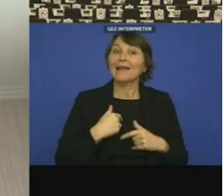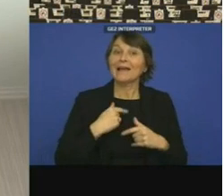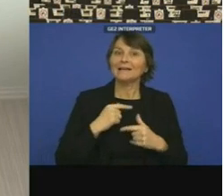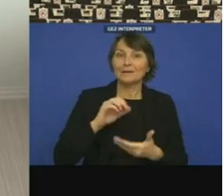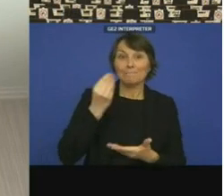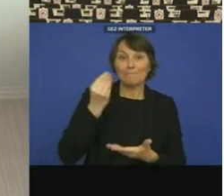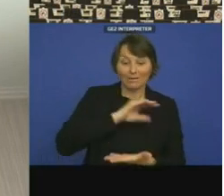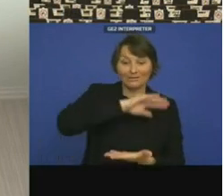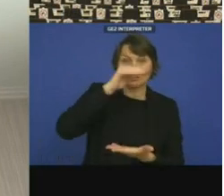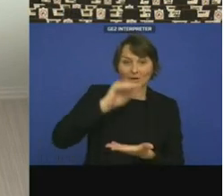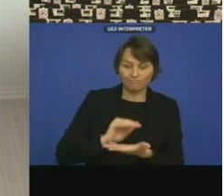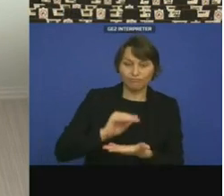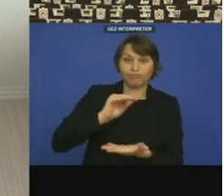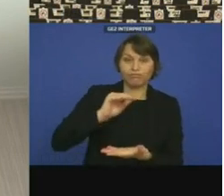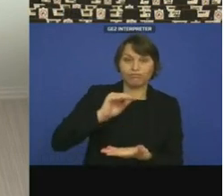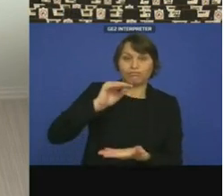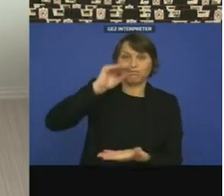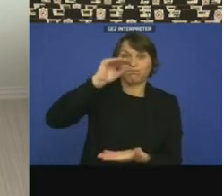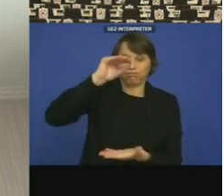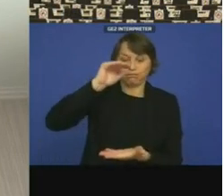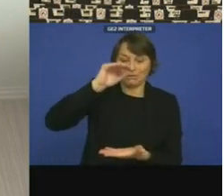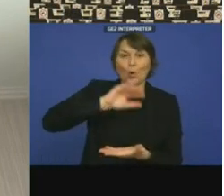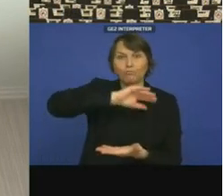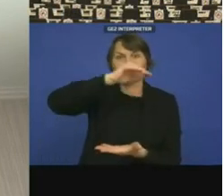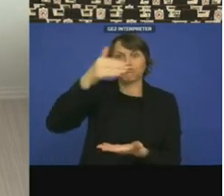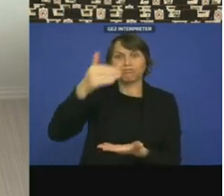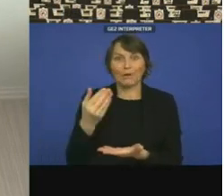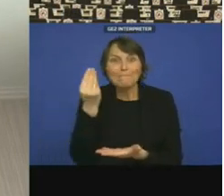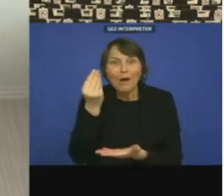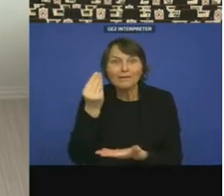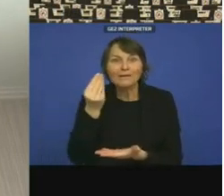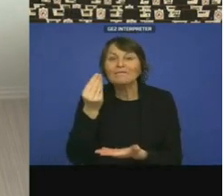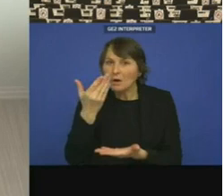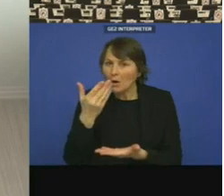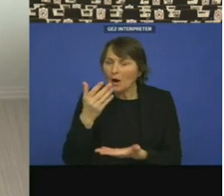new Erasmus Plus program and its share for sport to almost